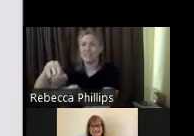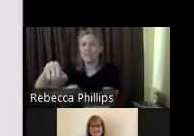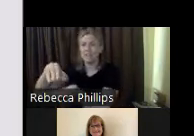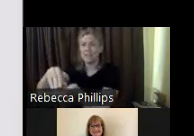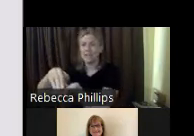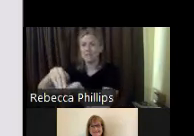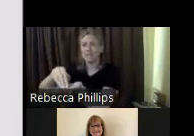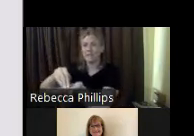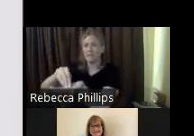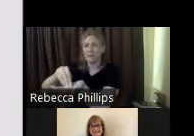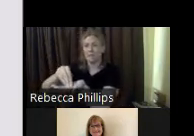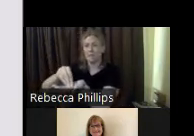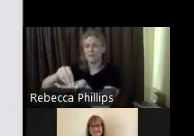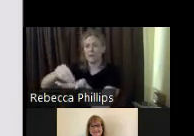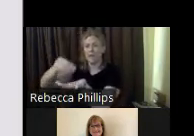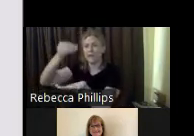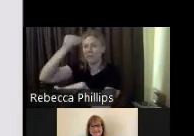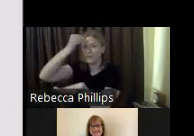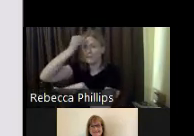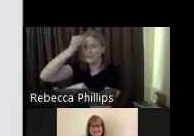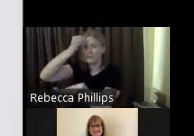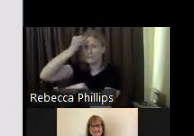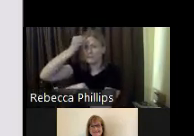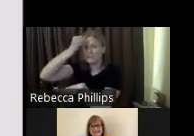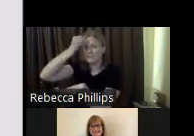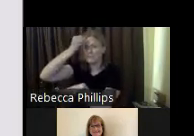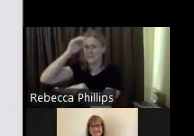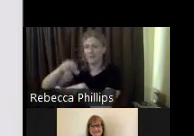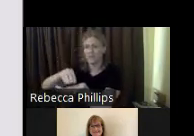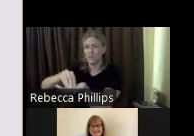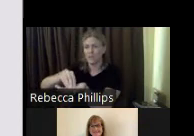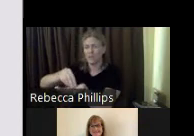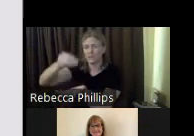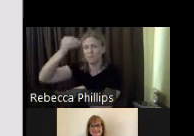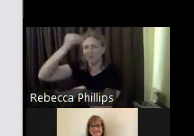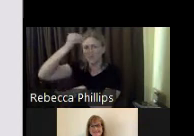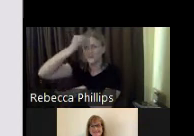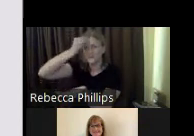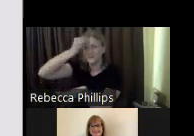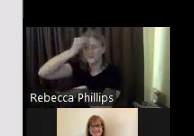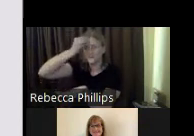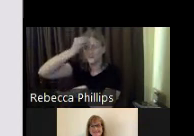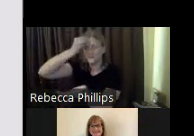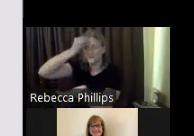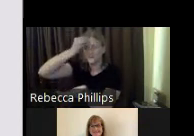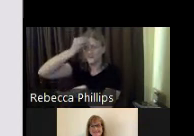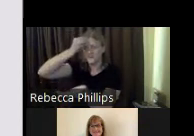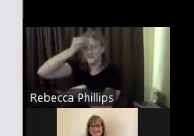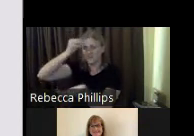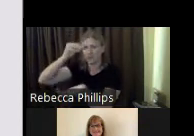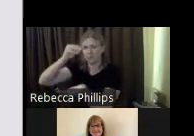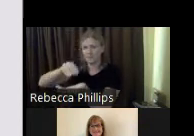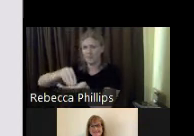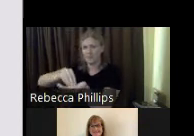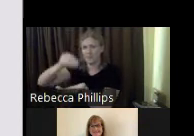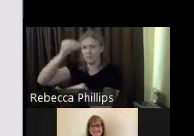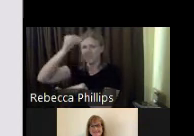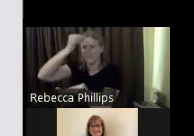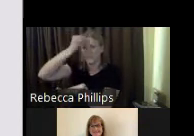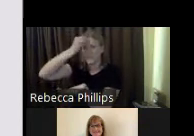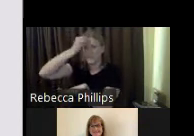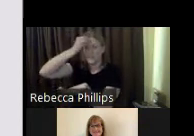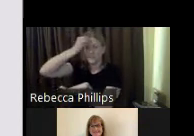Learning is you're picking up something from the palm of your hand and putting it into your brain. So learn. Okay.